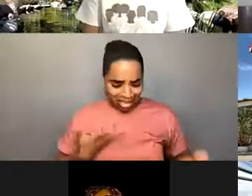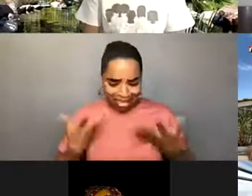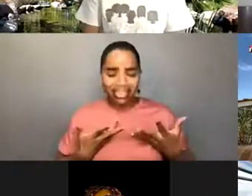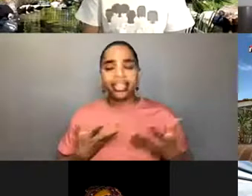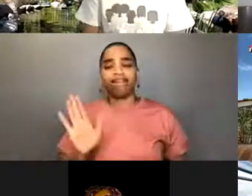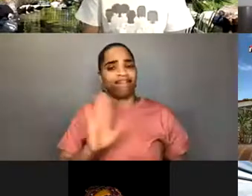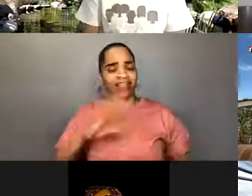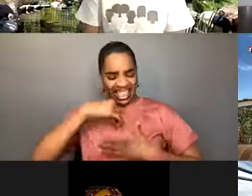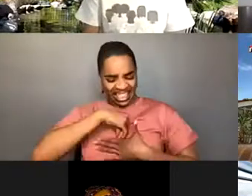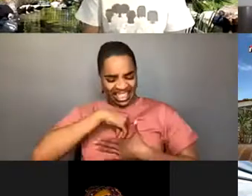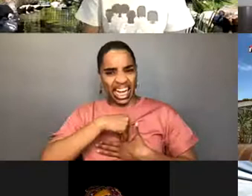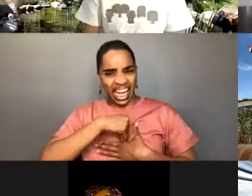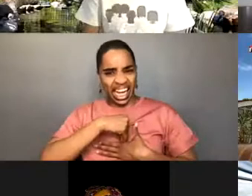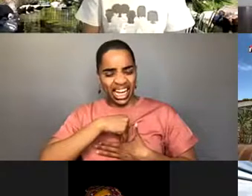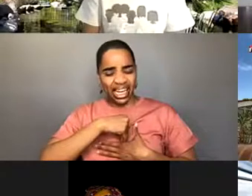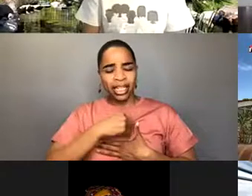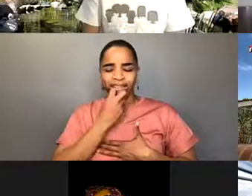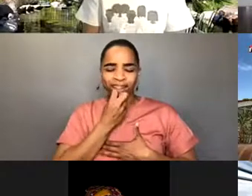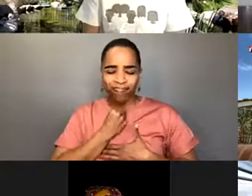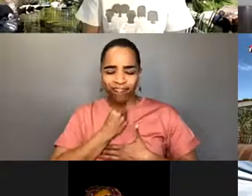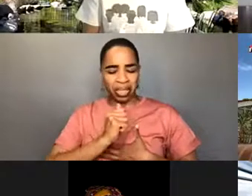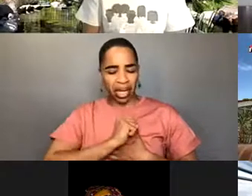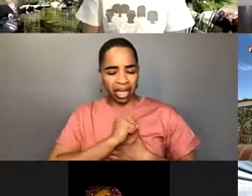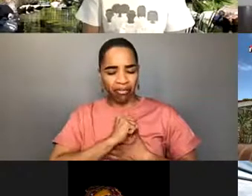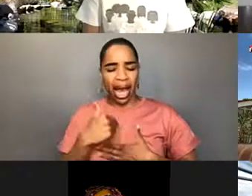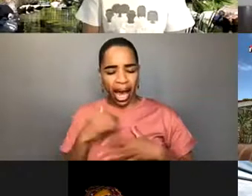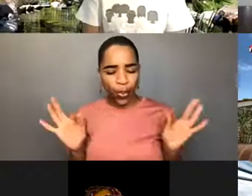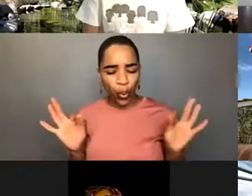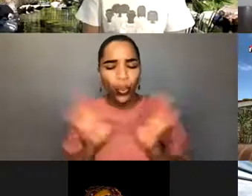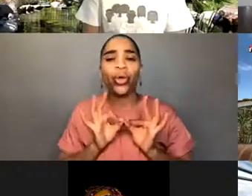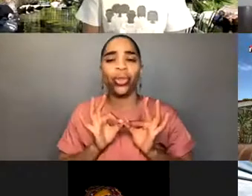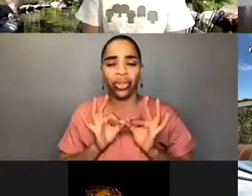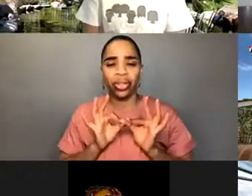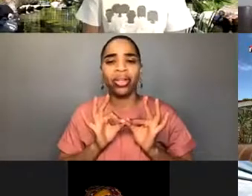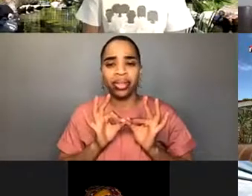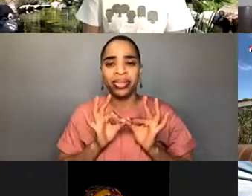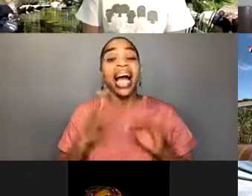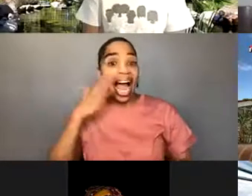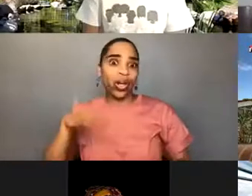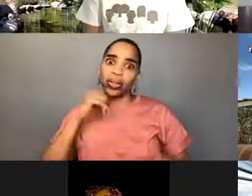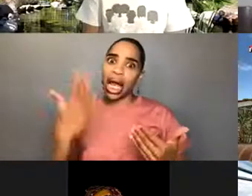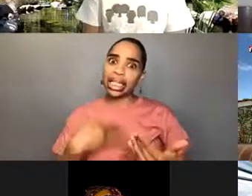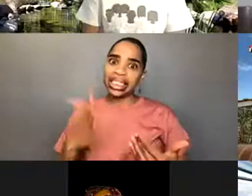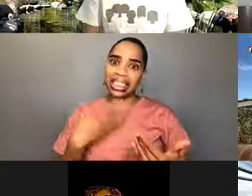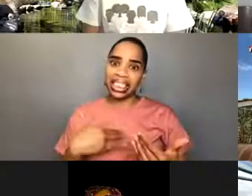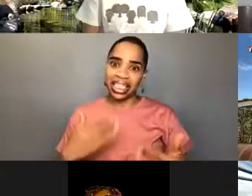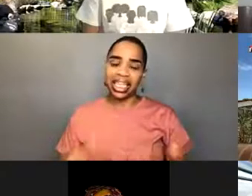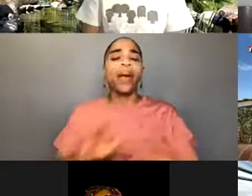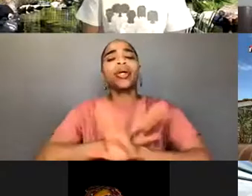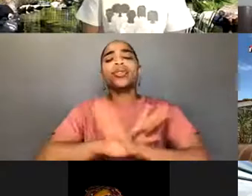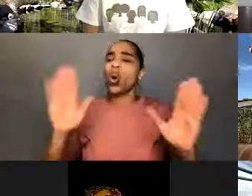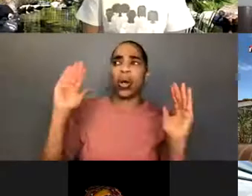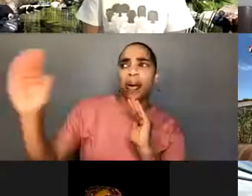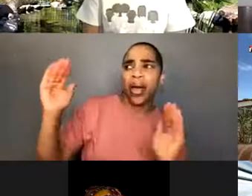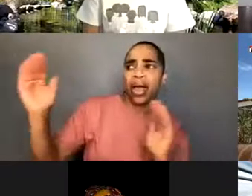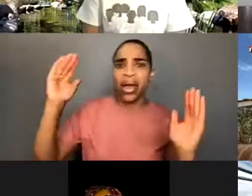be based on your own values and your own work. And you have to really, I know it's hard, try to stop comparing yourself to